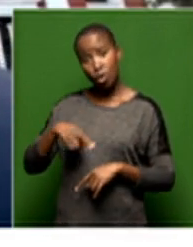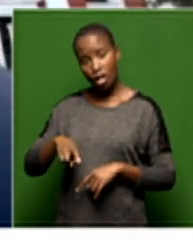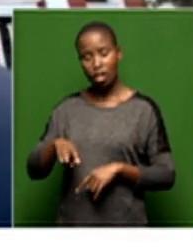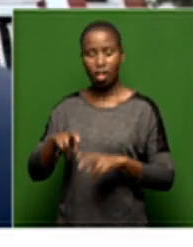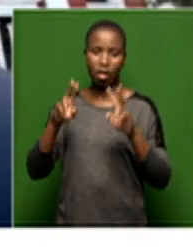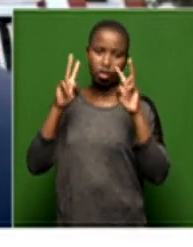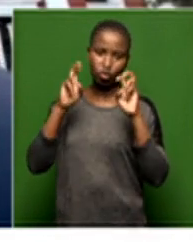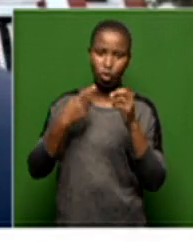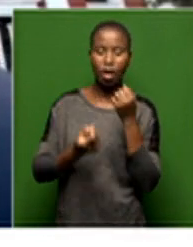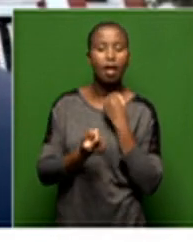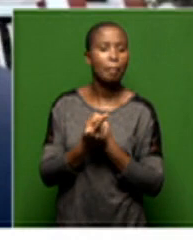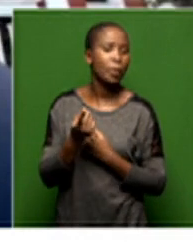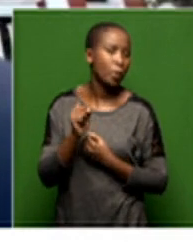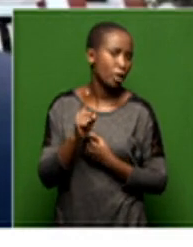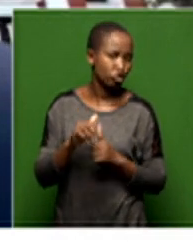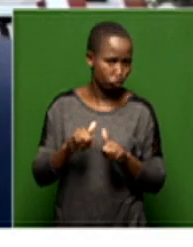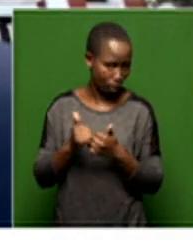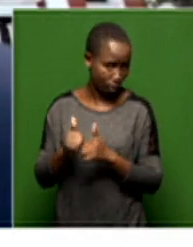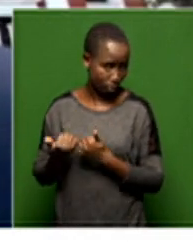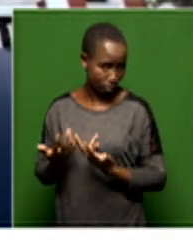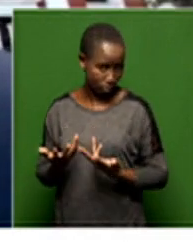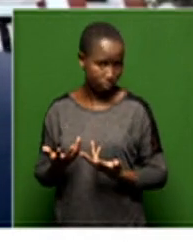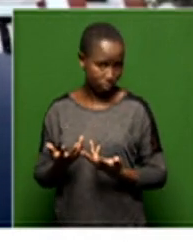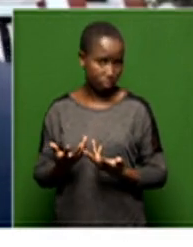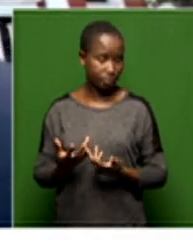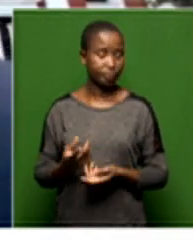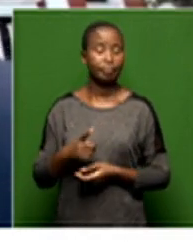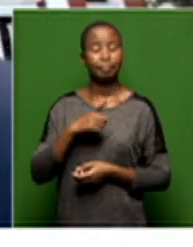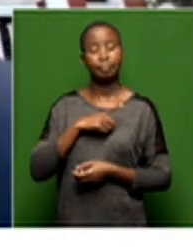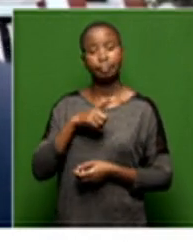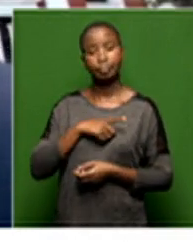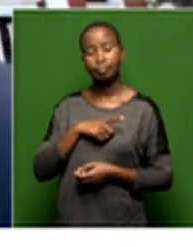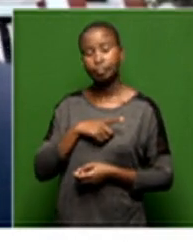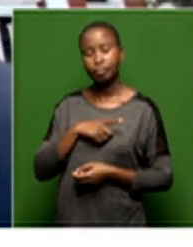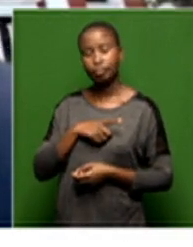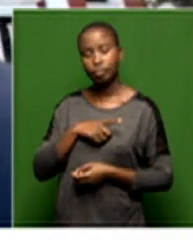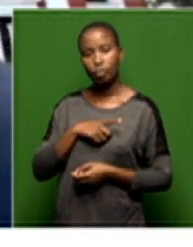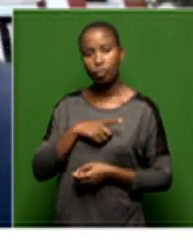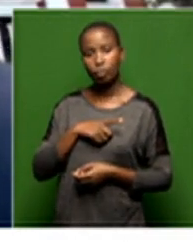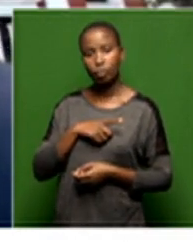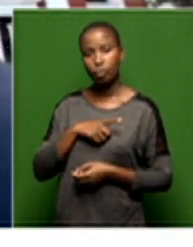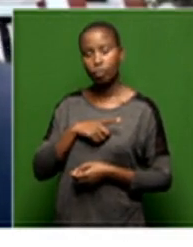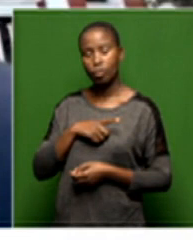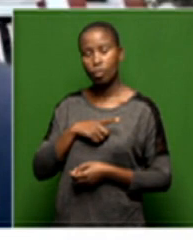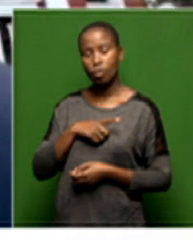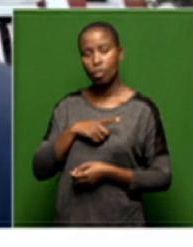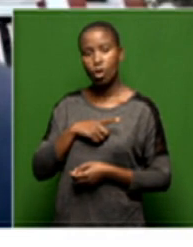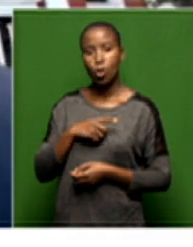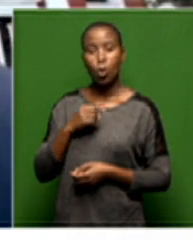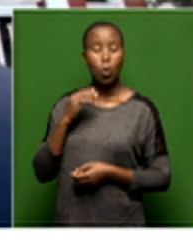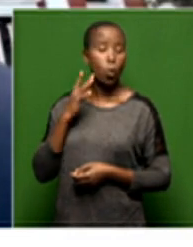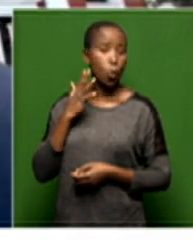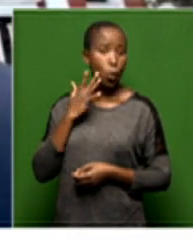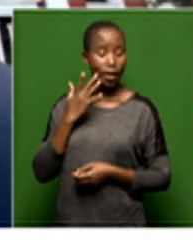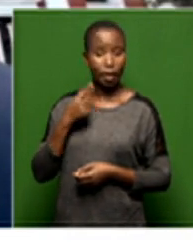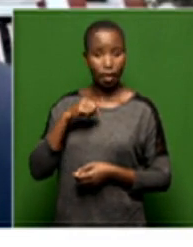lived experiences of people. So that when we put on the table gender-based